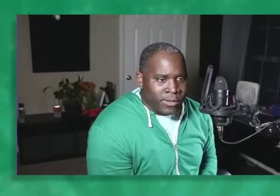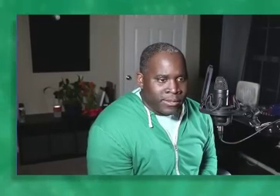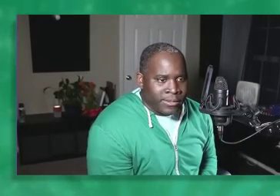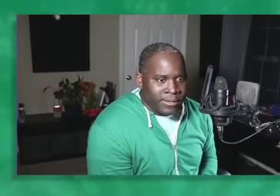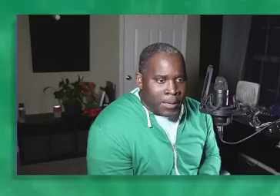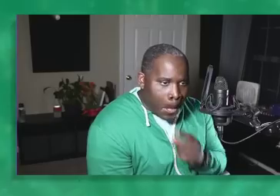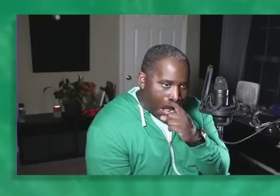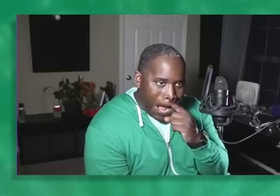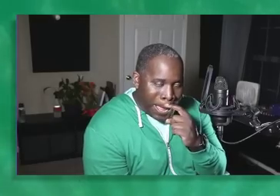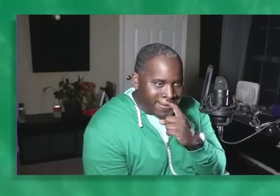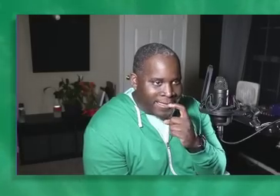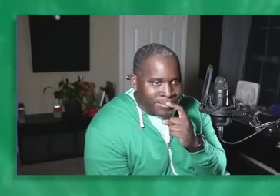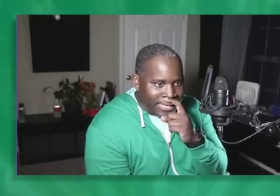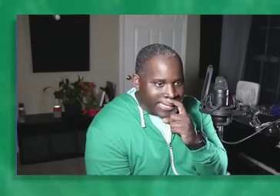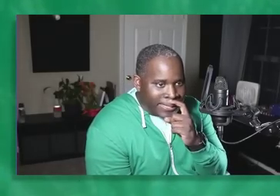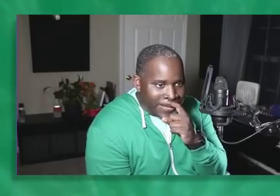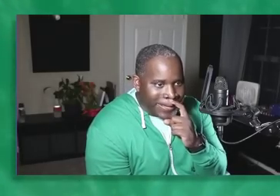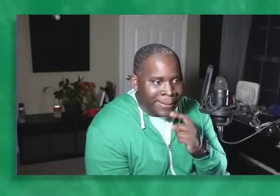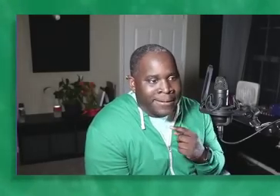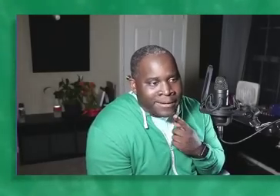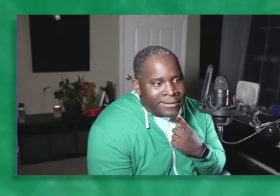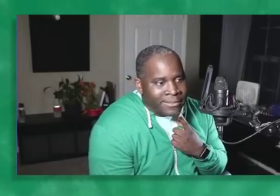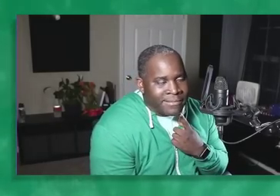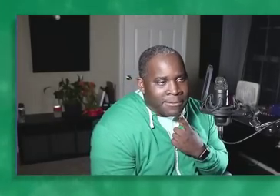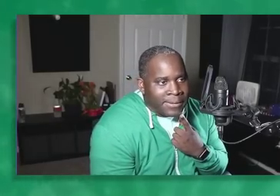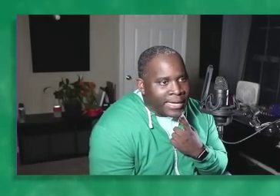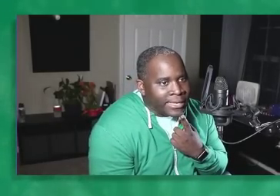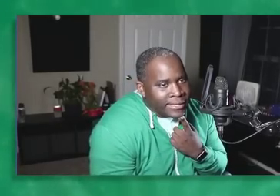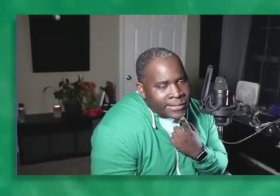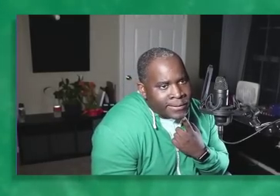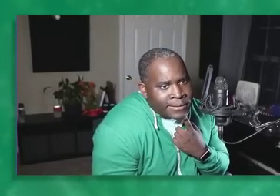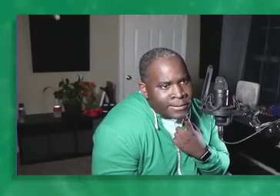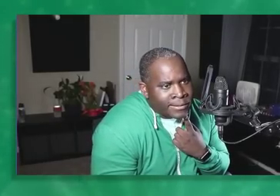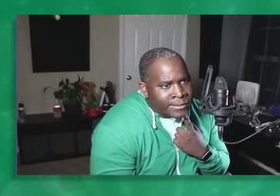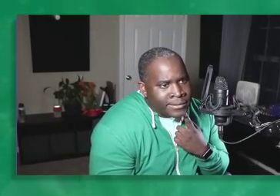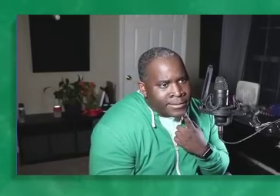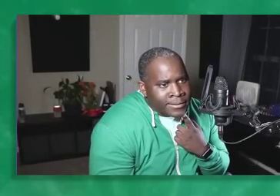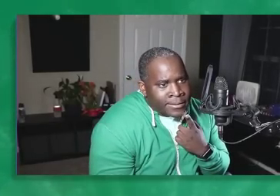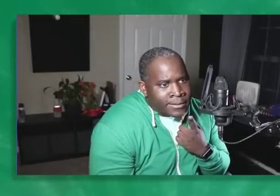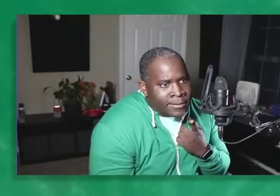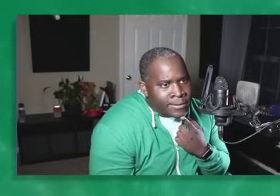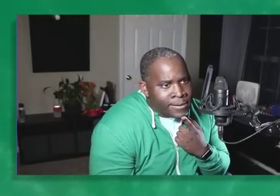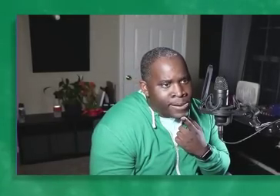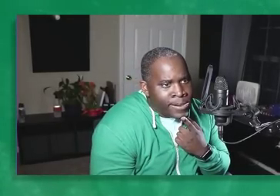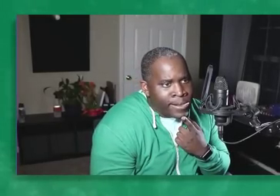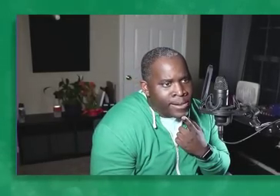Ooh, I saw blood. Let's see what we got.